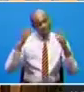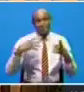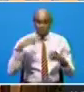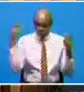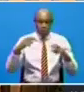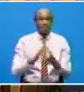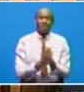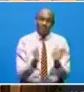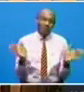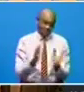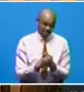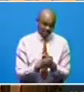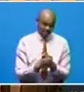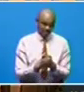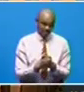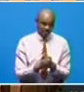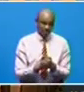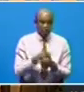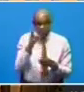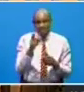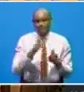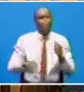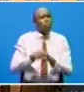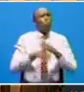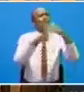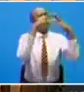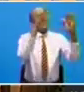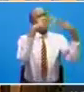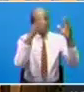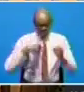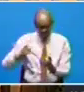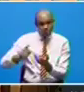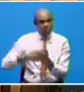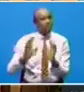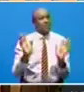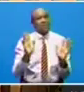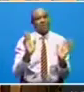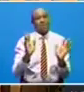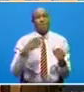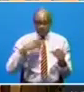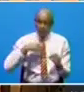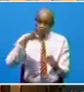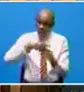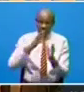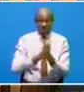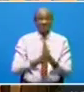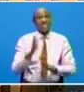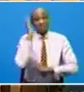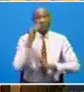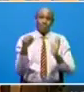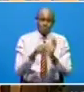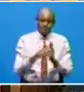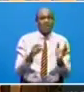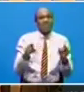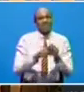people, the public. Mm-hmm. Okay, don't chase people away. All right. That the people who haven't voted, they're a security threat, like here Mr.